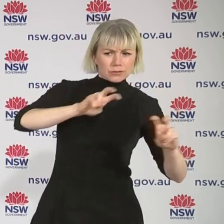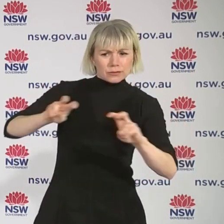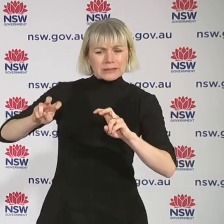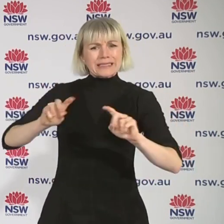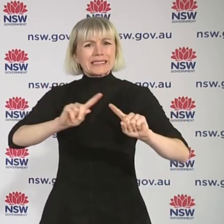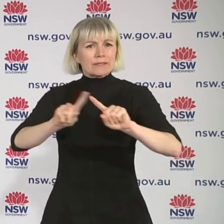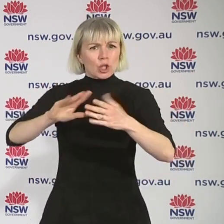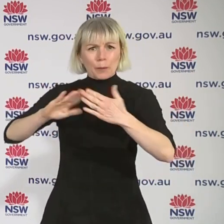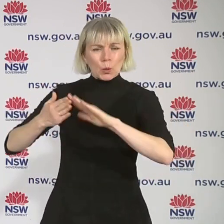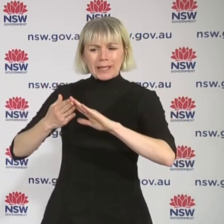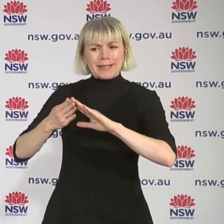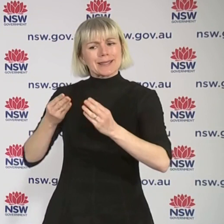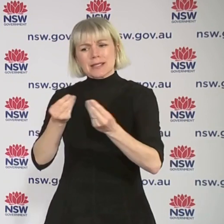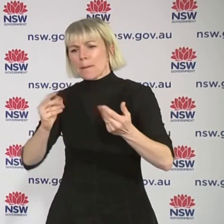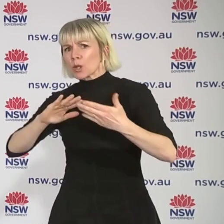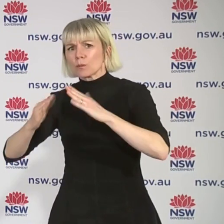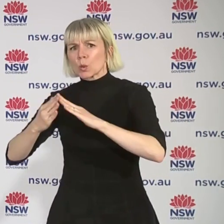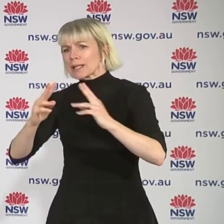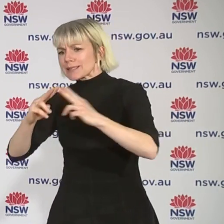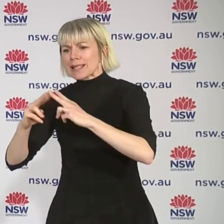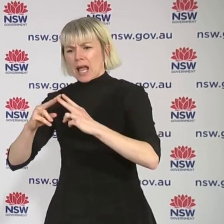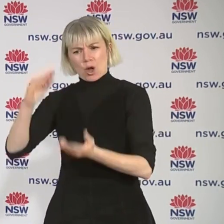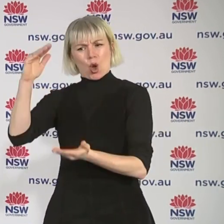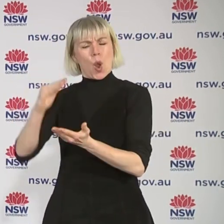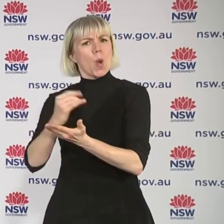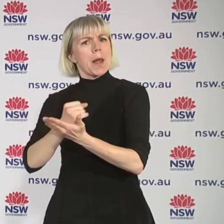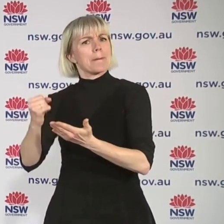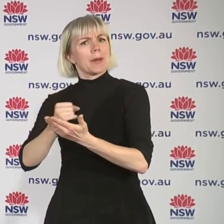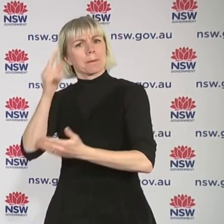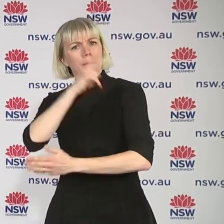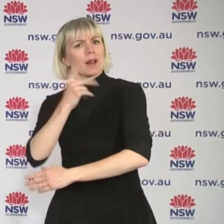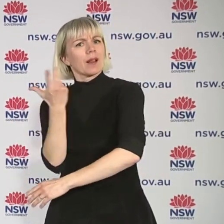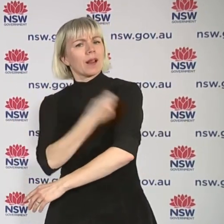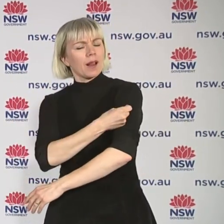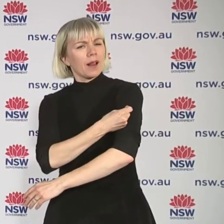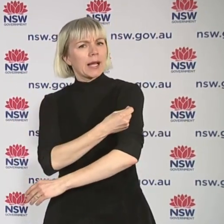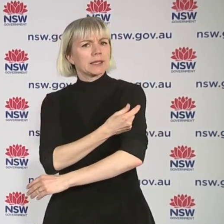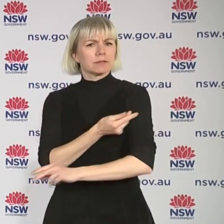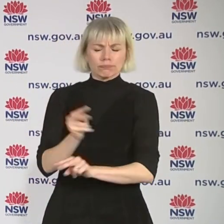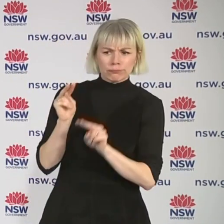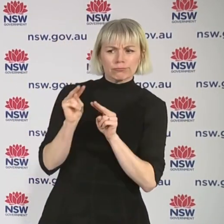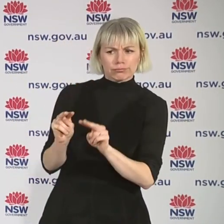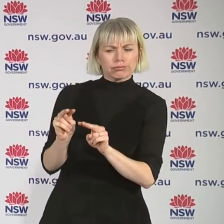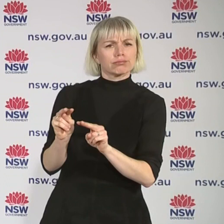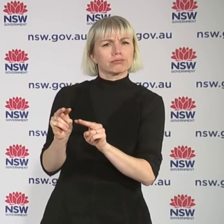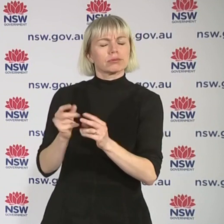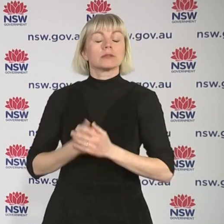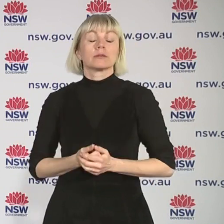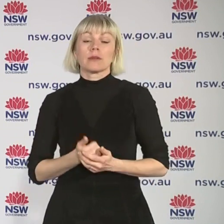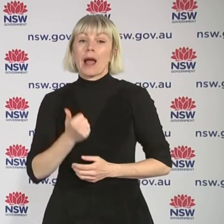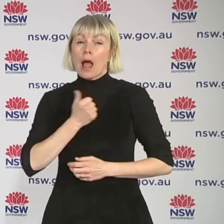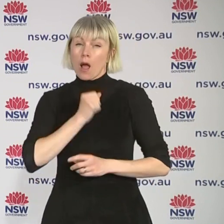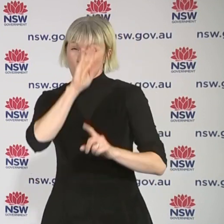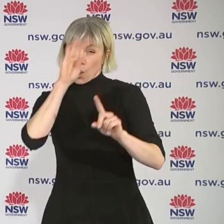reason, might have lower rates than others, and we've made a proactive, committed stance to vaccinating the most vulnerable, to getting